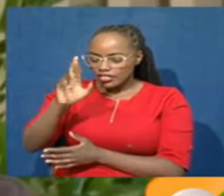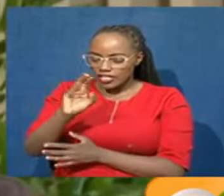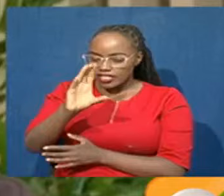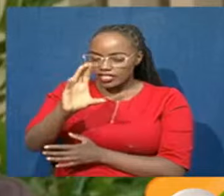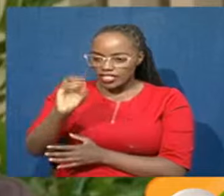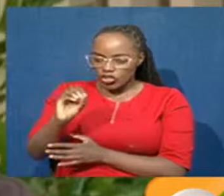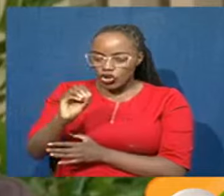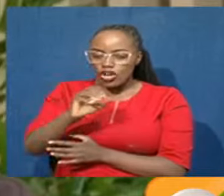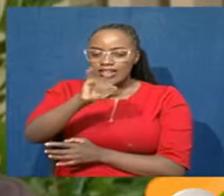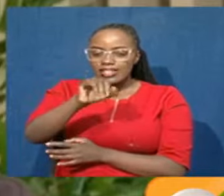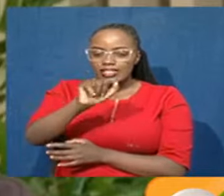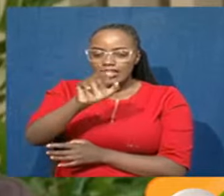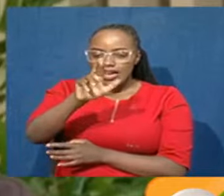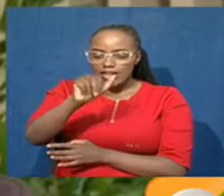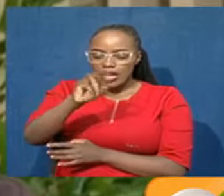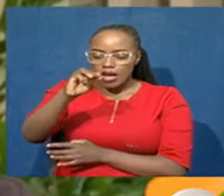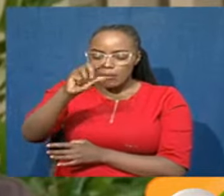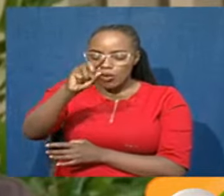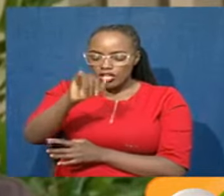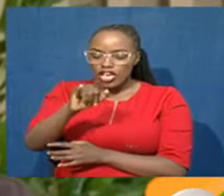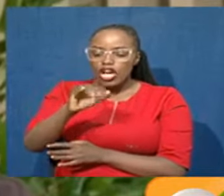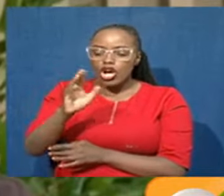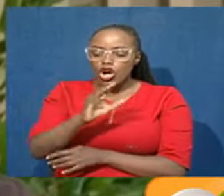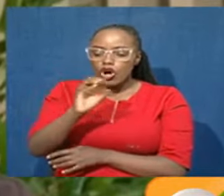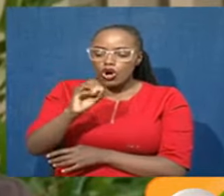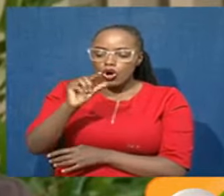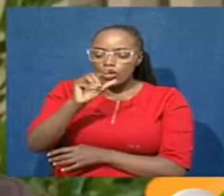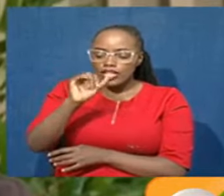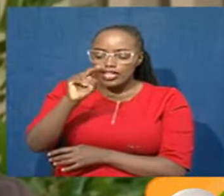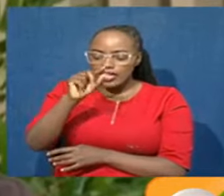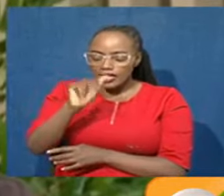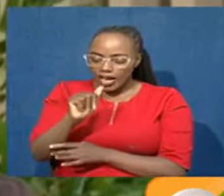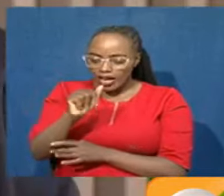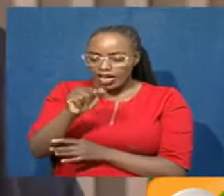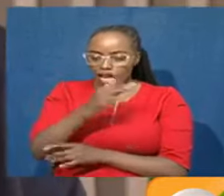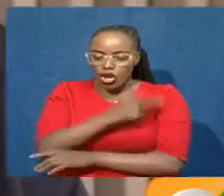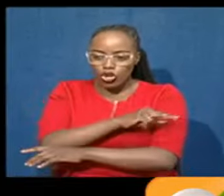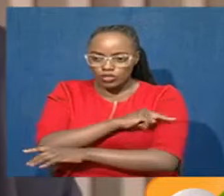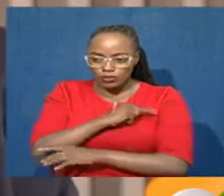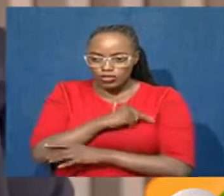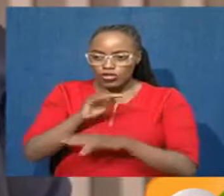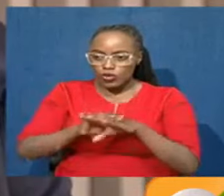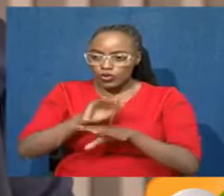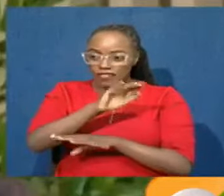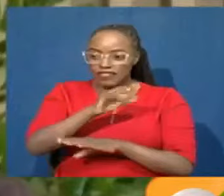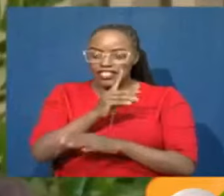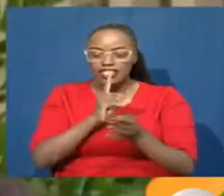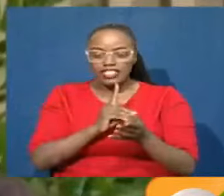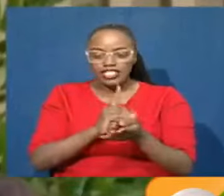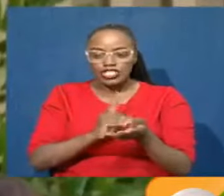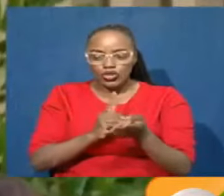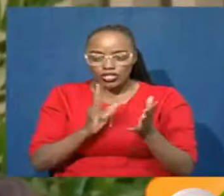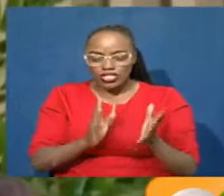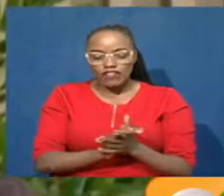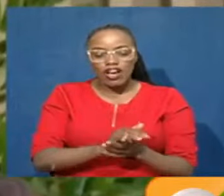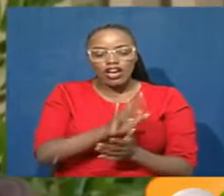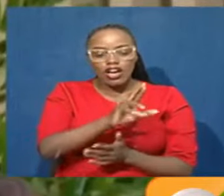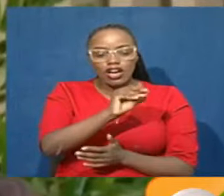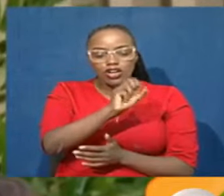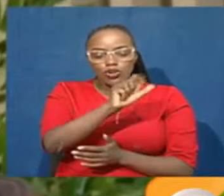at the Jaramogi Oginga Odinga Teaching and Referral Hospital. Good evening, Dr. Ari. Good evening. Roslyn Omolo is the